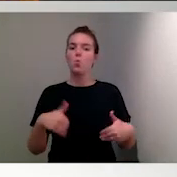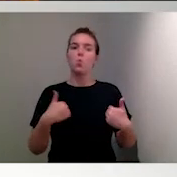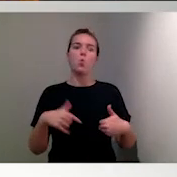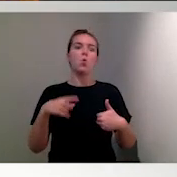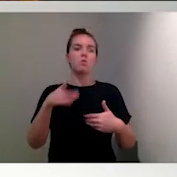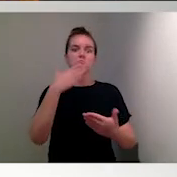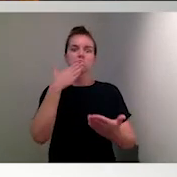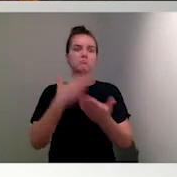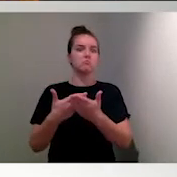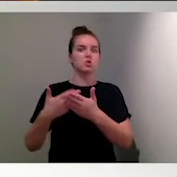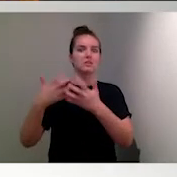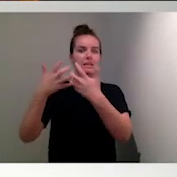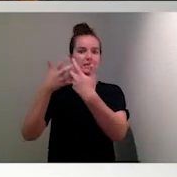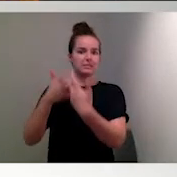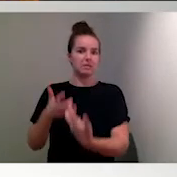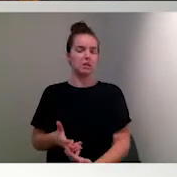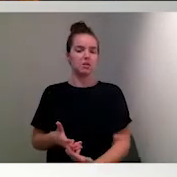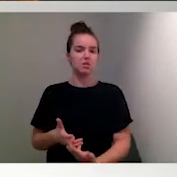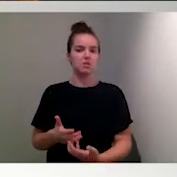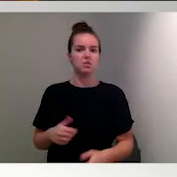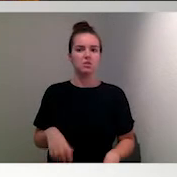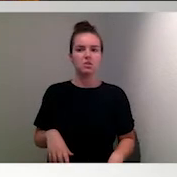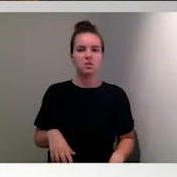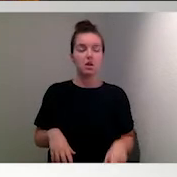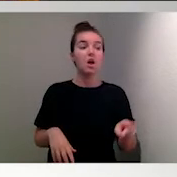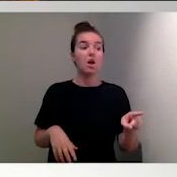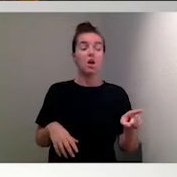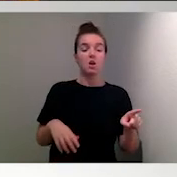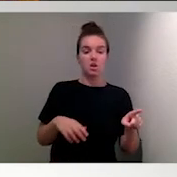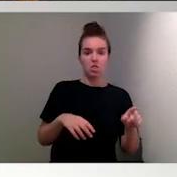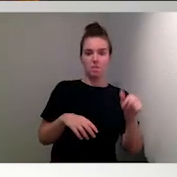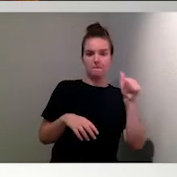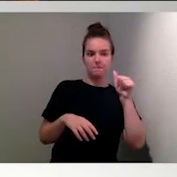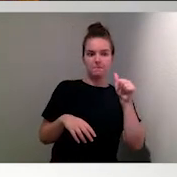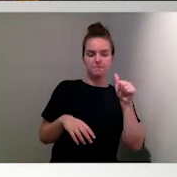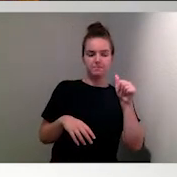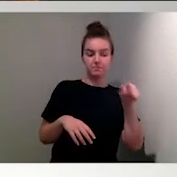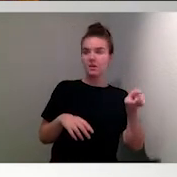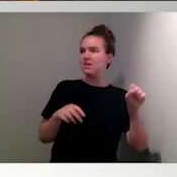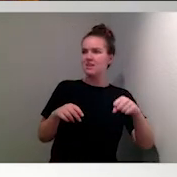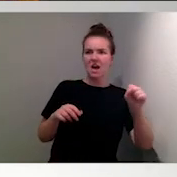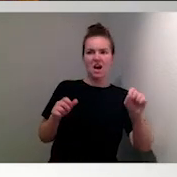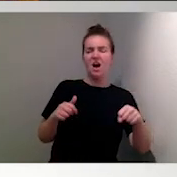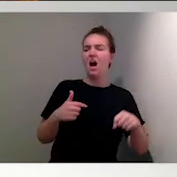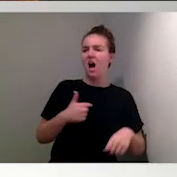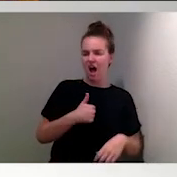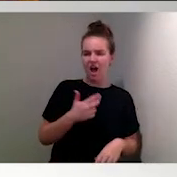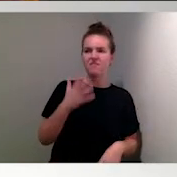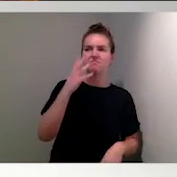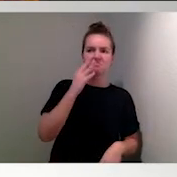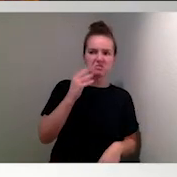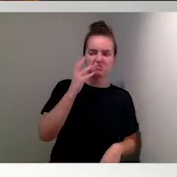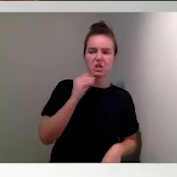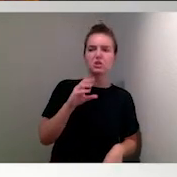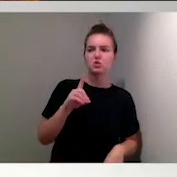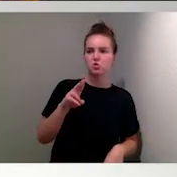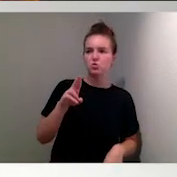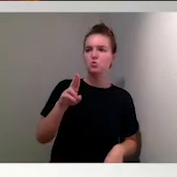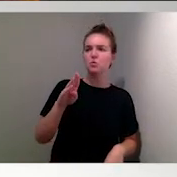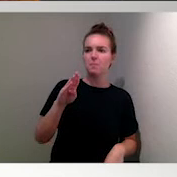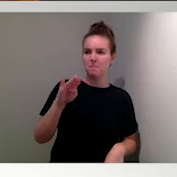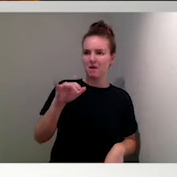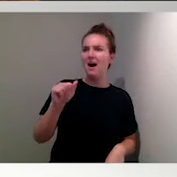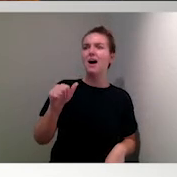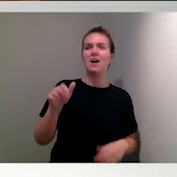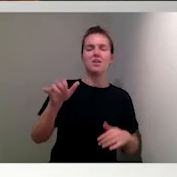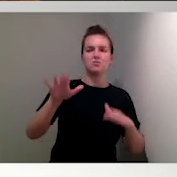you guys can hear. I have been there, and everything is great there. I have been there. Yeah. It's very good with